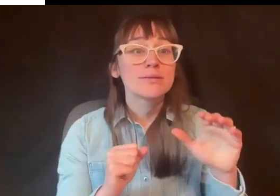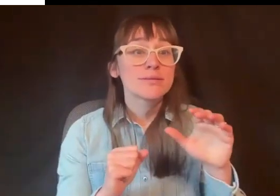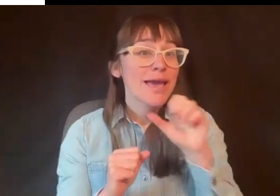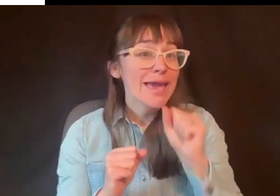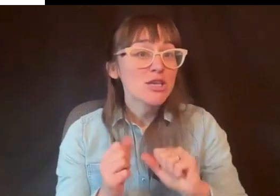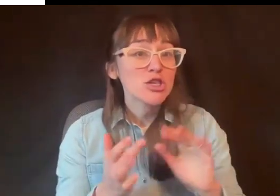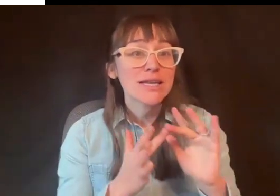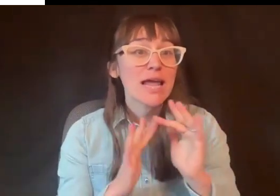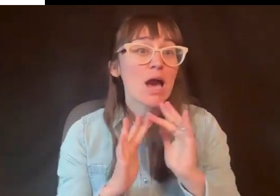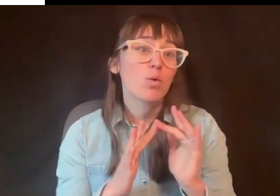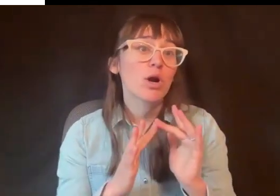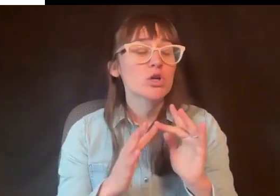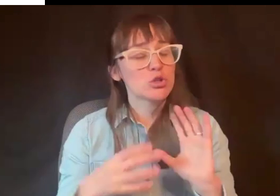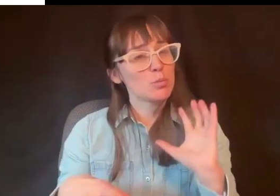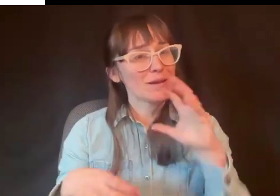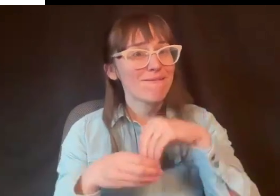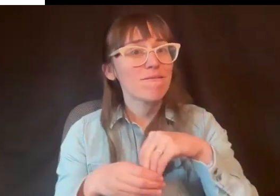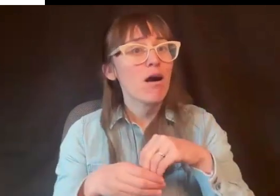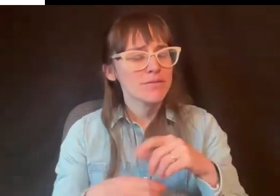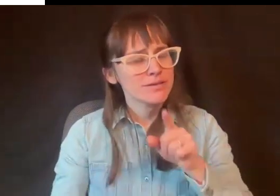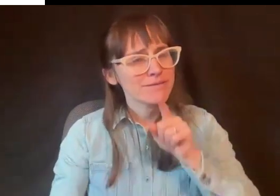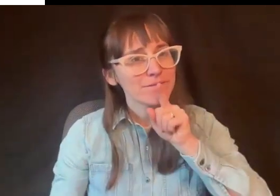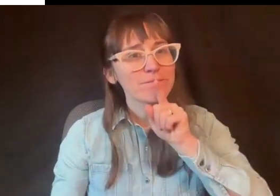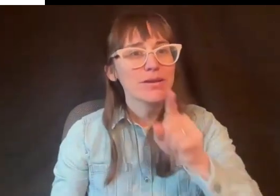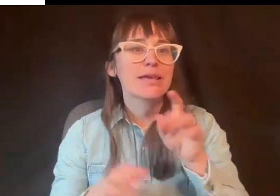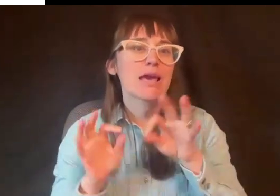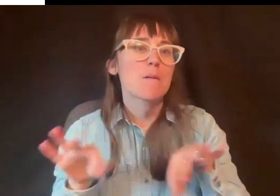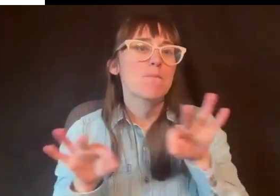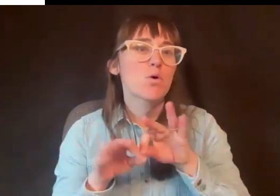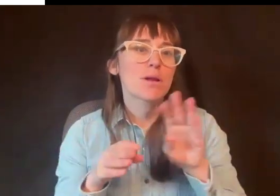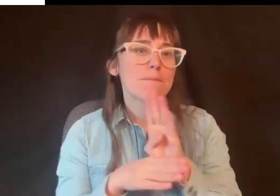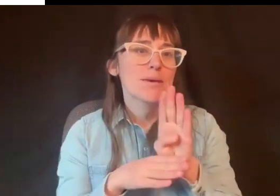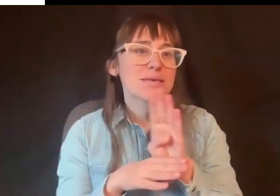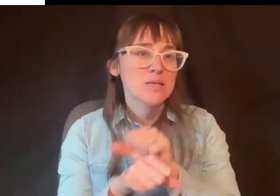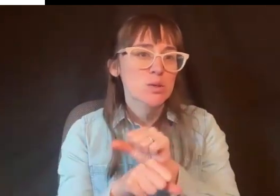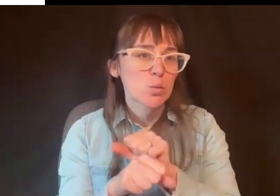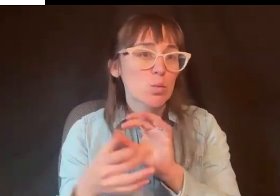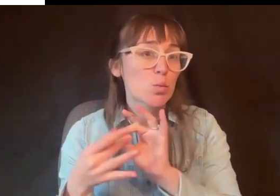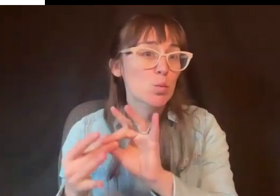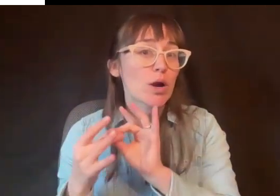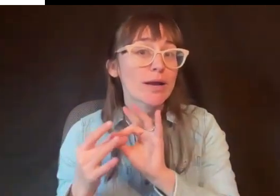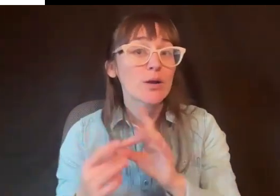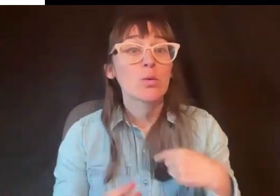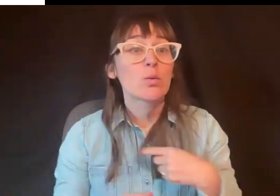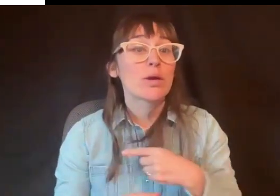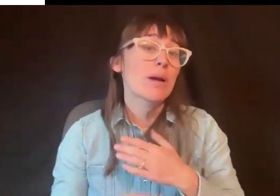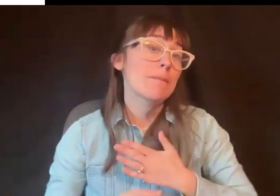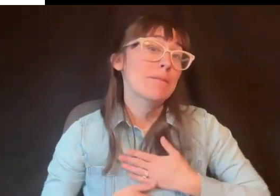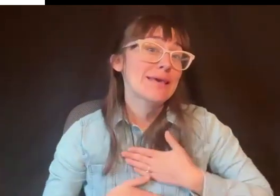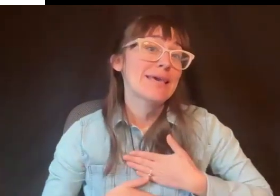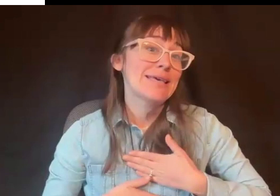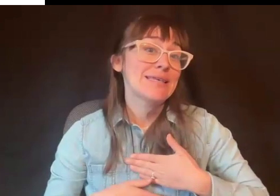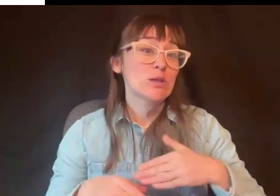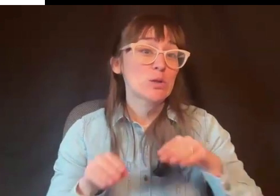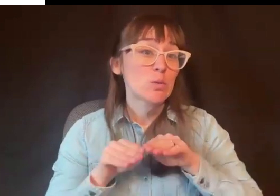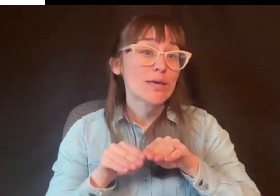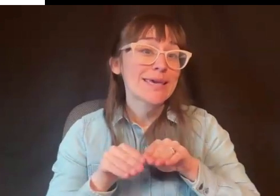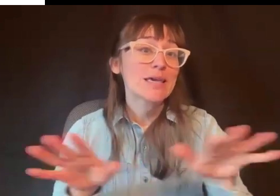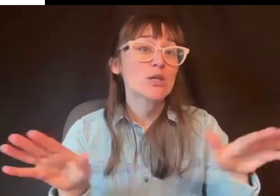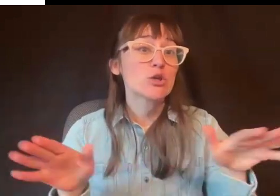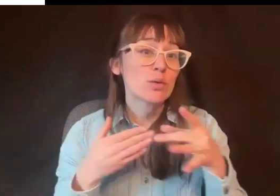highly important business arrangements. ACL is pleased to issue this sub-regulatory guidance to show how to do that.